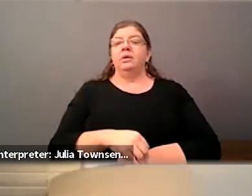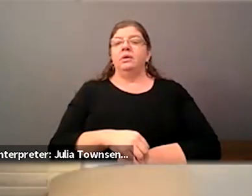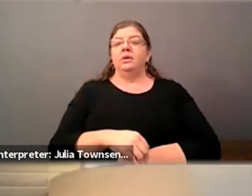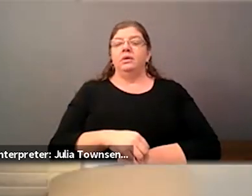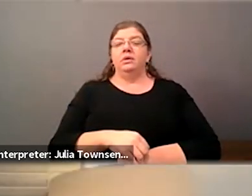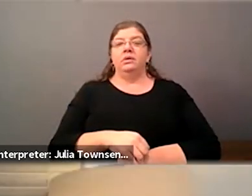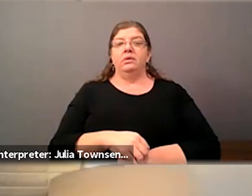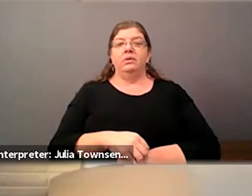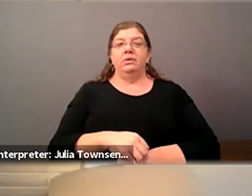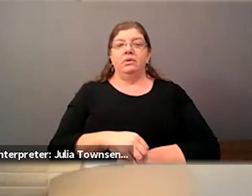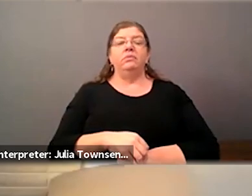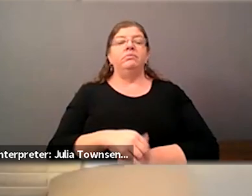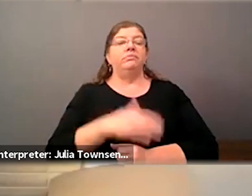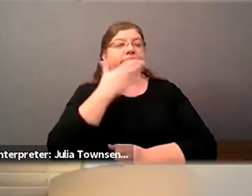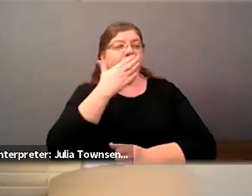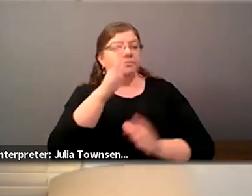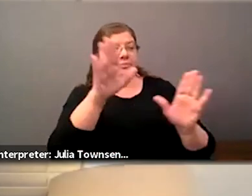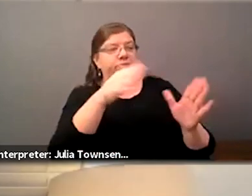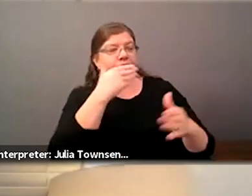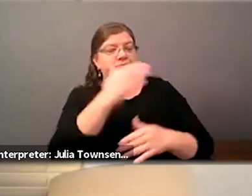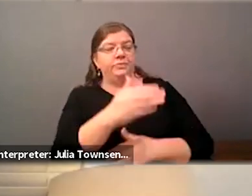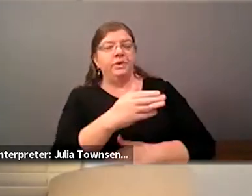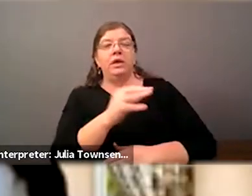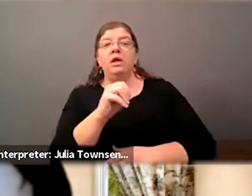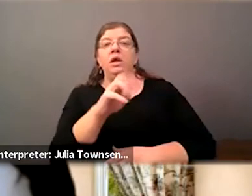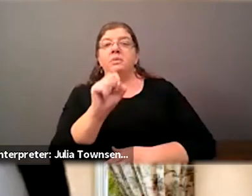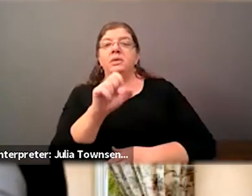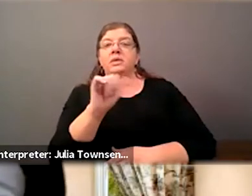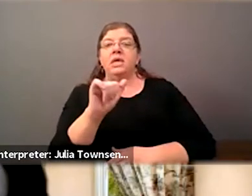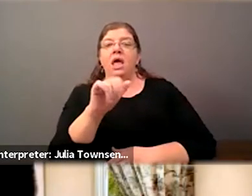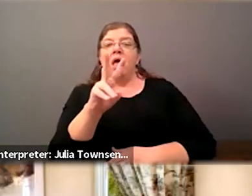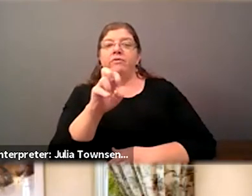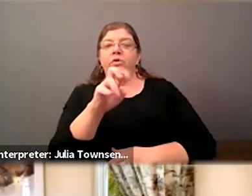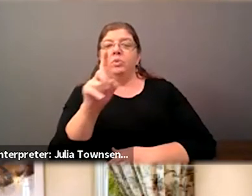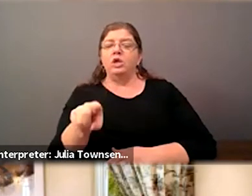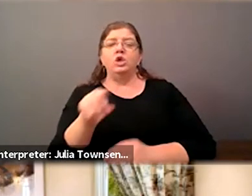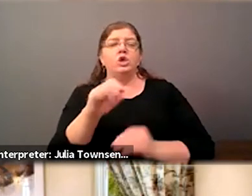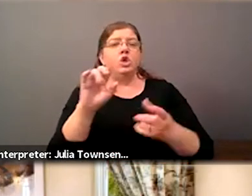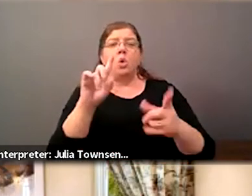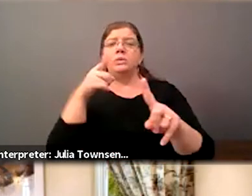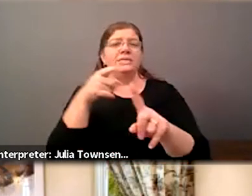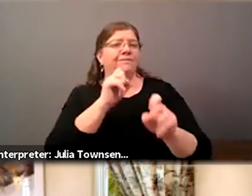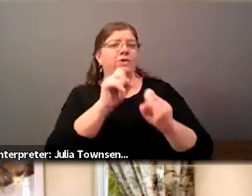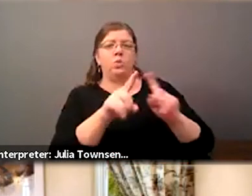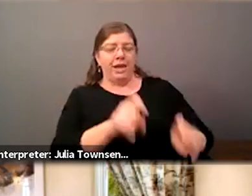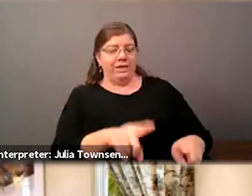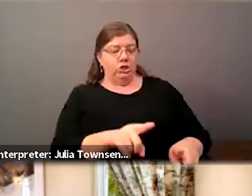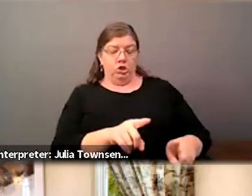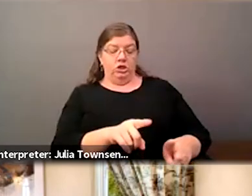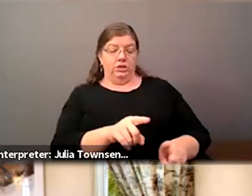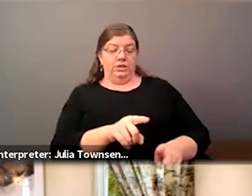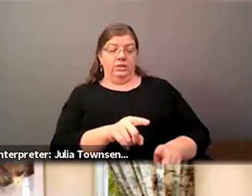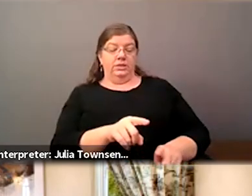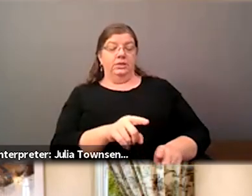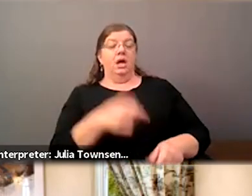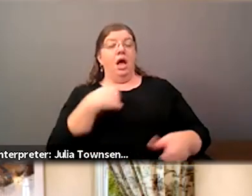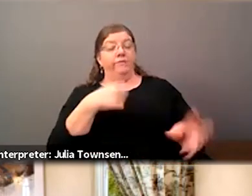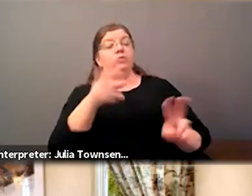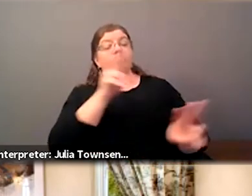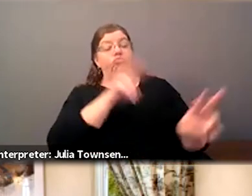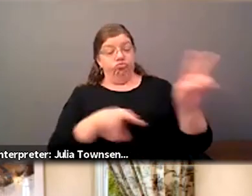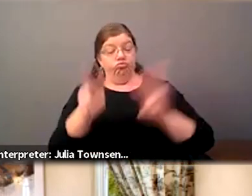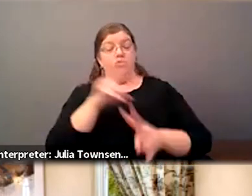wonderful thanks miss alvarez i i have no specific questions i reviewed the engagement